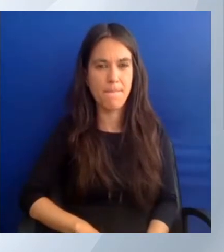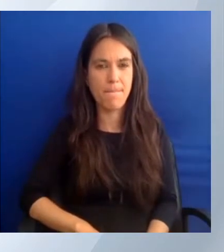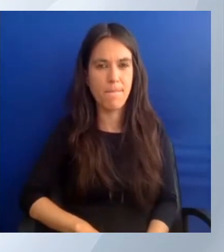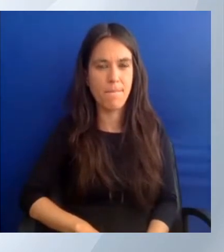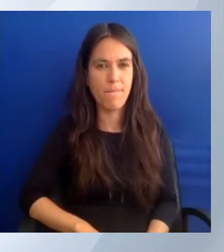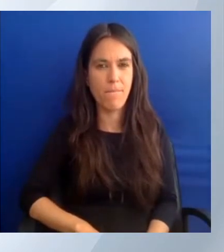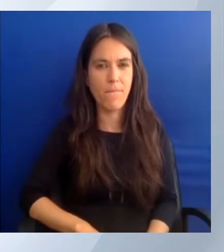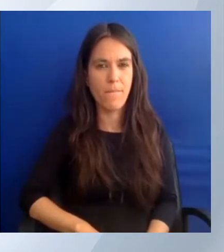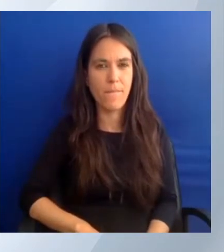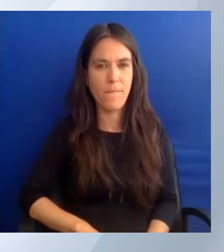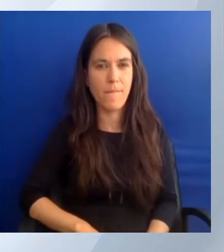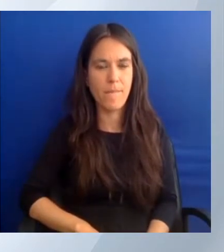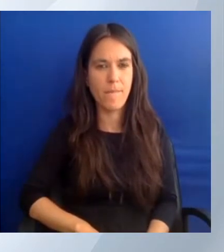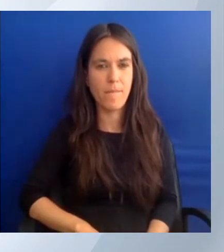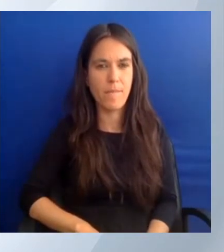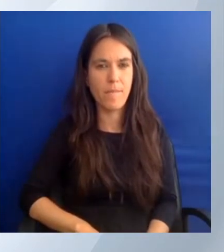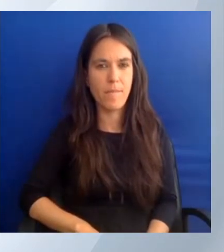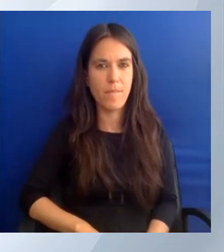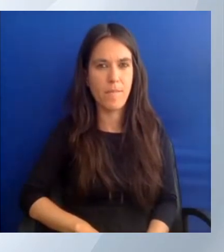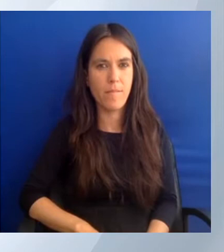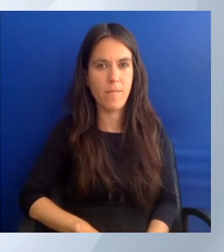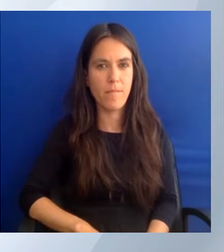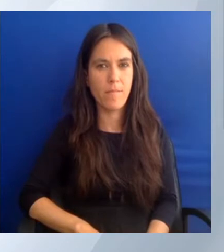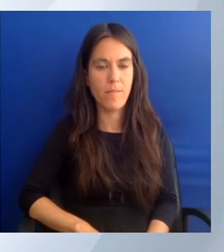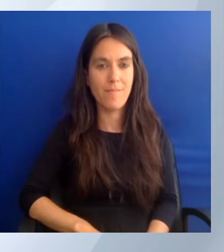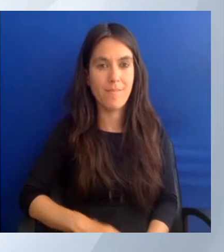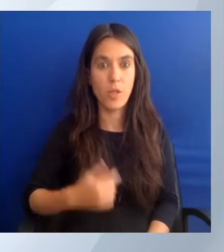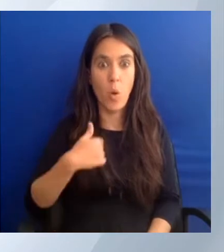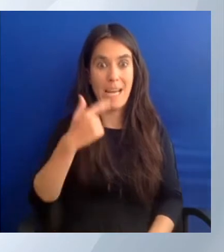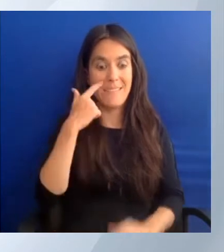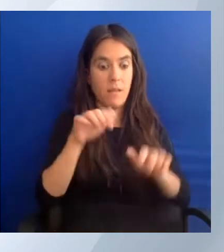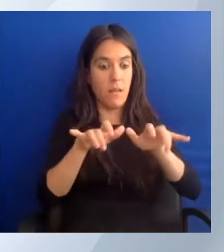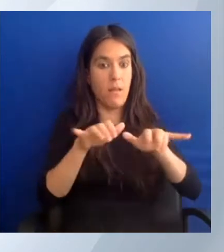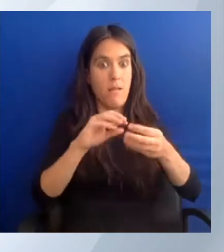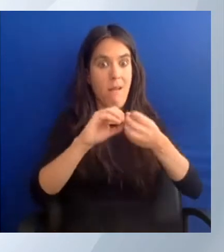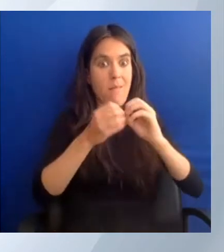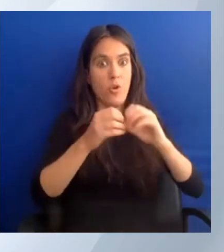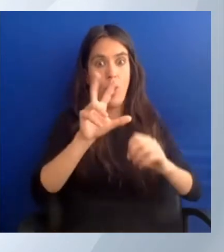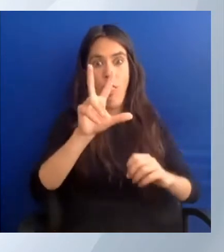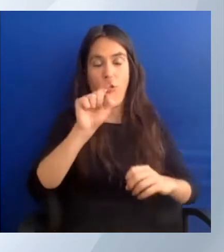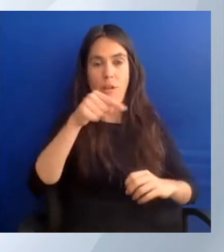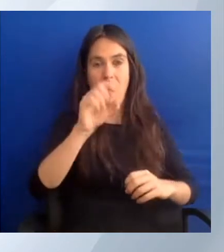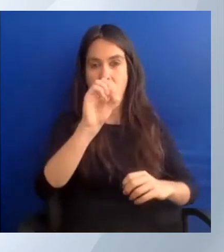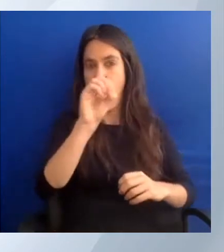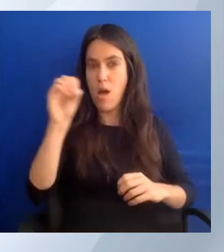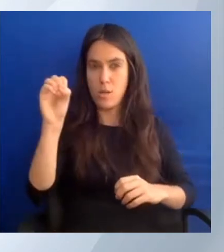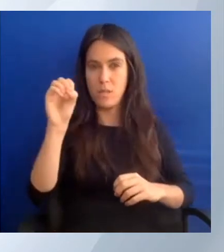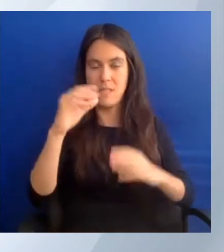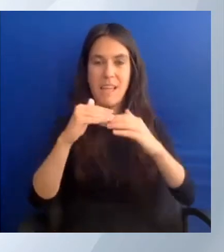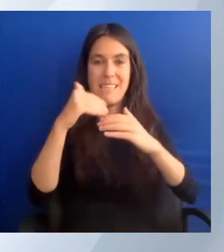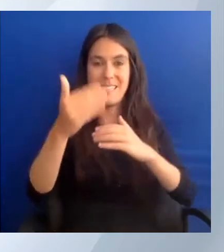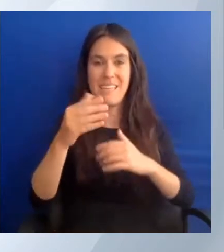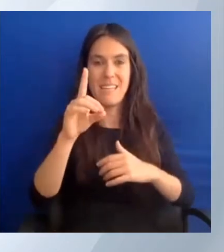ID node. The application port is 3000, which I have specified in the code. And then my Dapr sidecar will run on